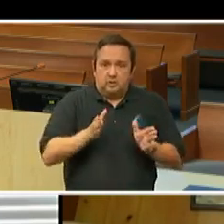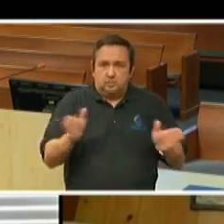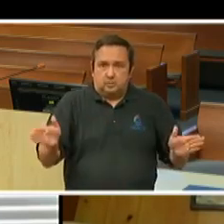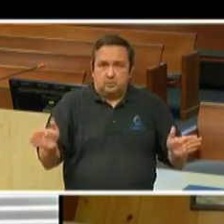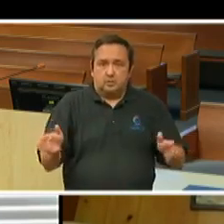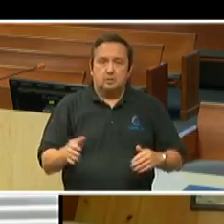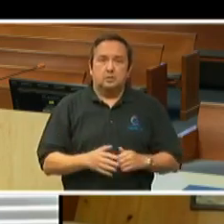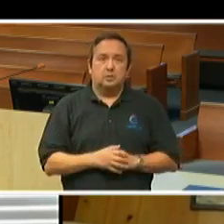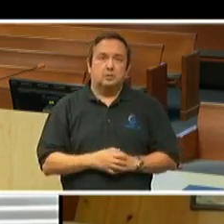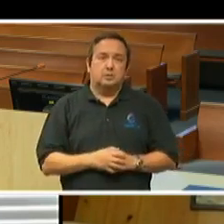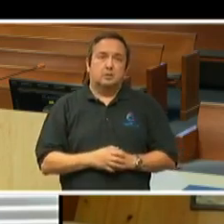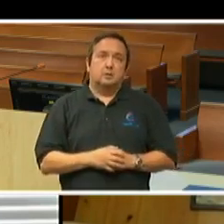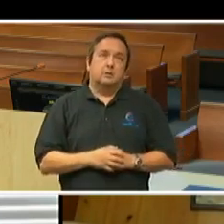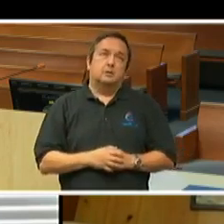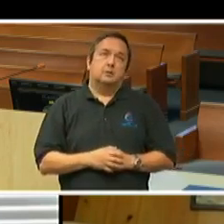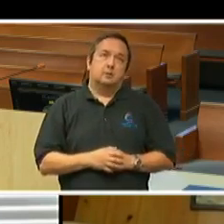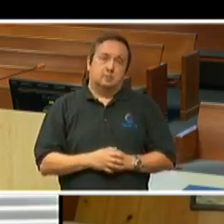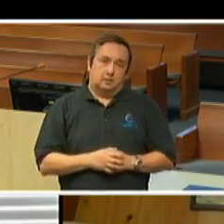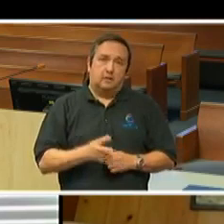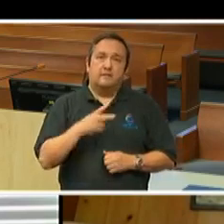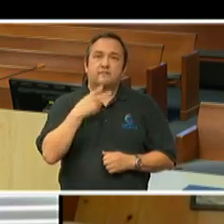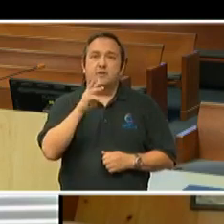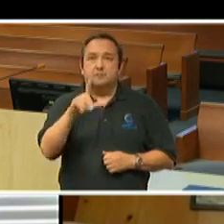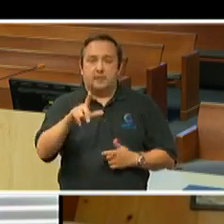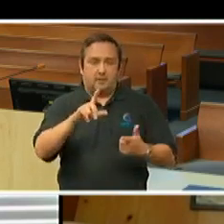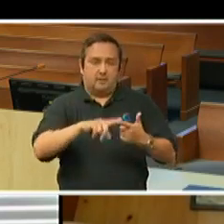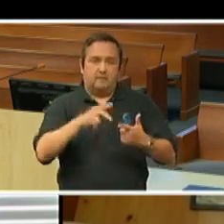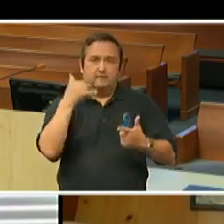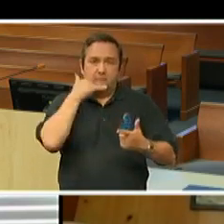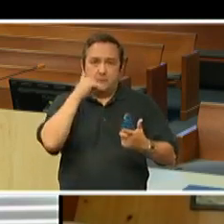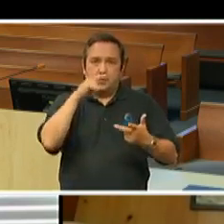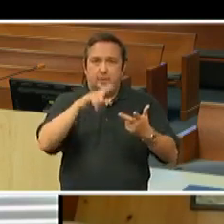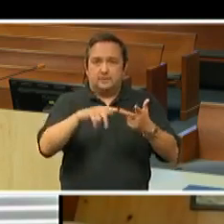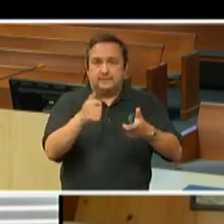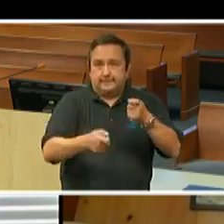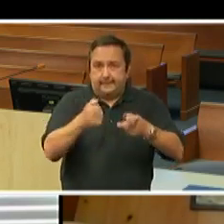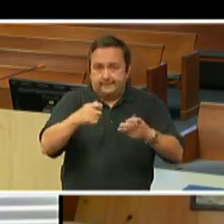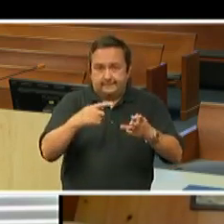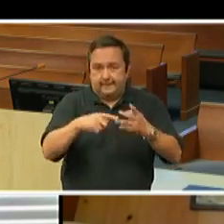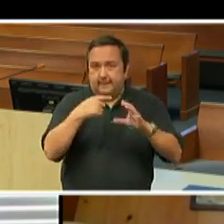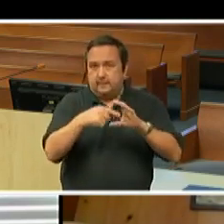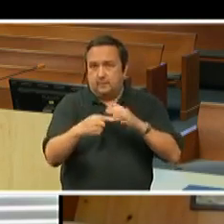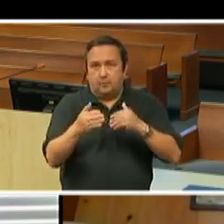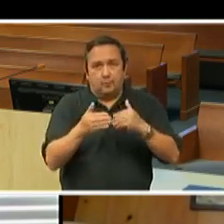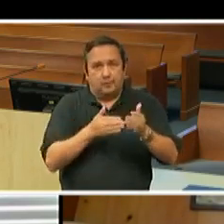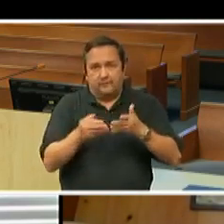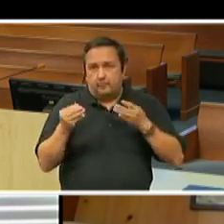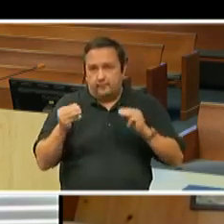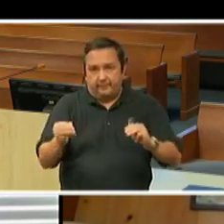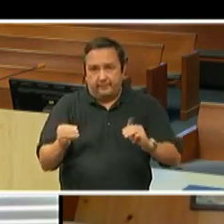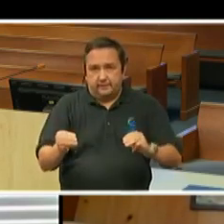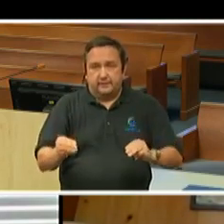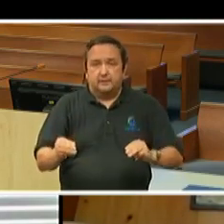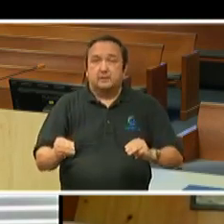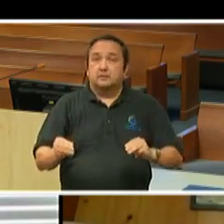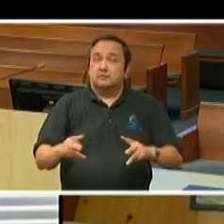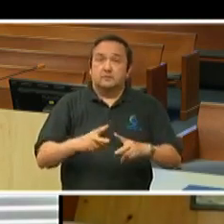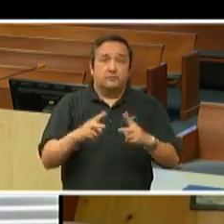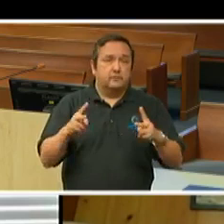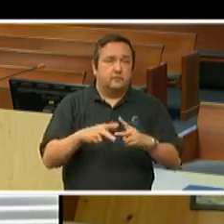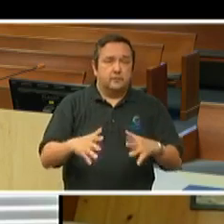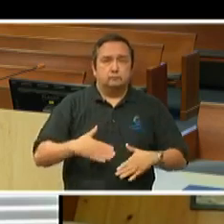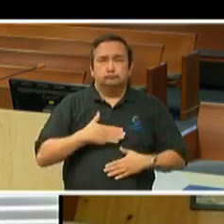via voicemail, phone, text, email, whatever method they've used. It's been very,